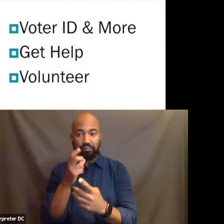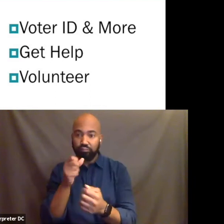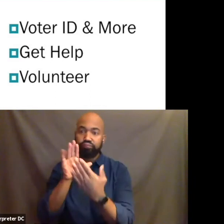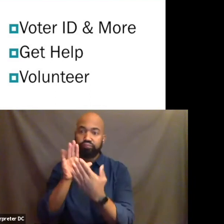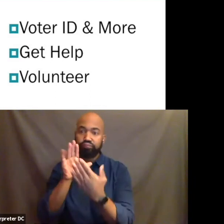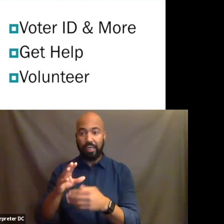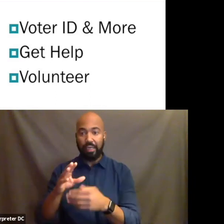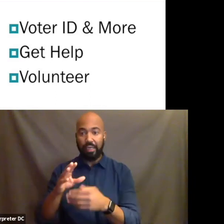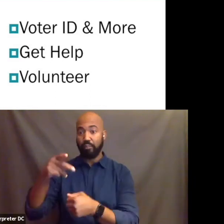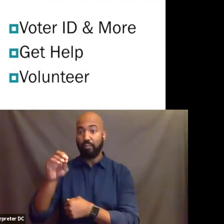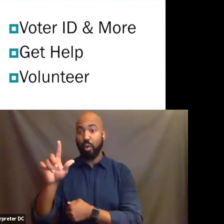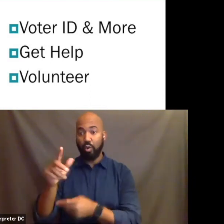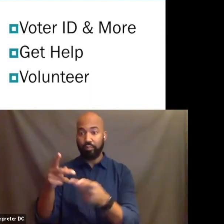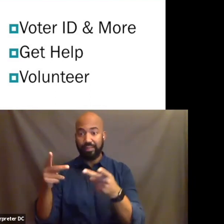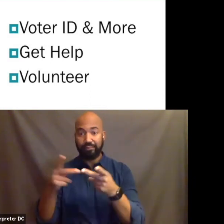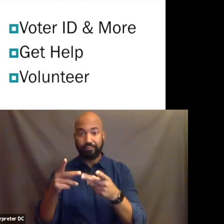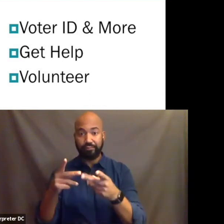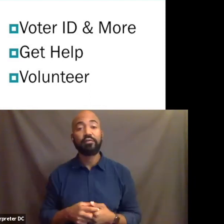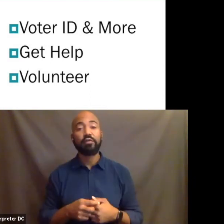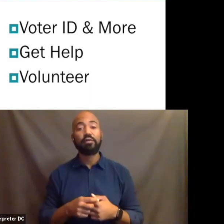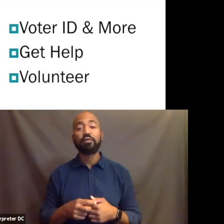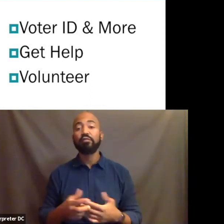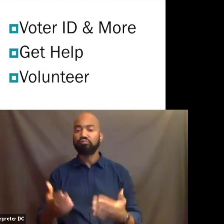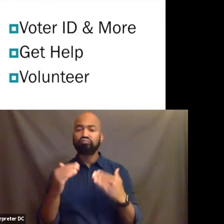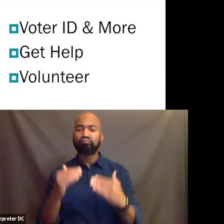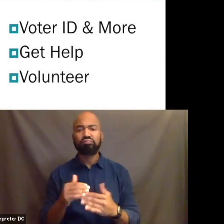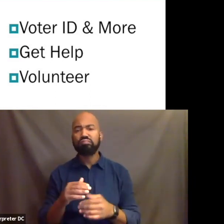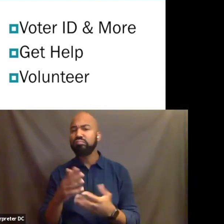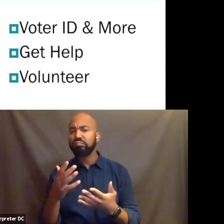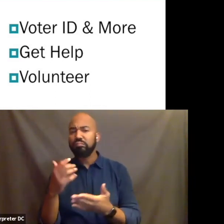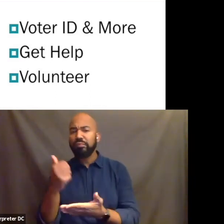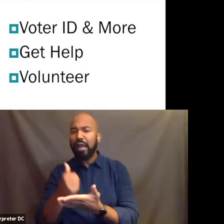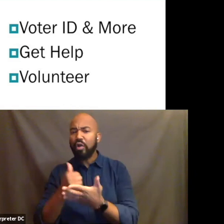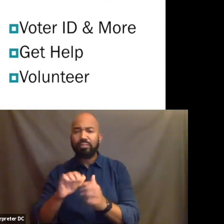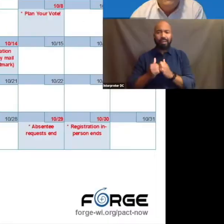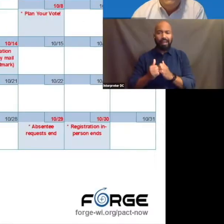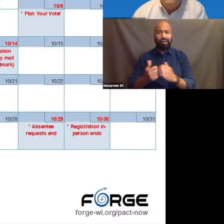get help, and we'll talk about some more volunteer opportunities as well.